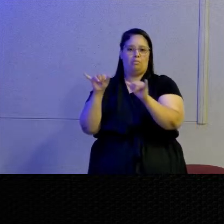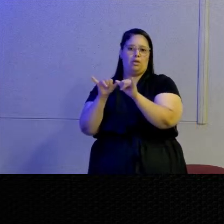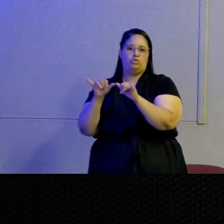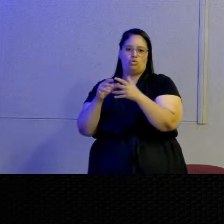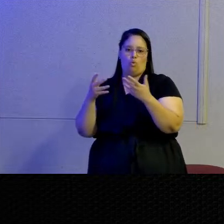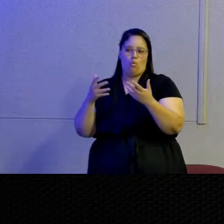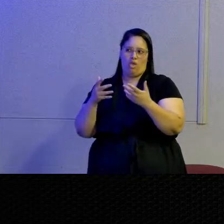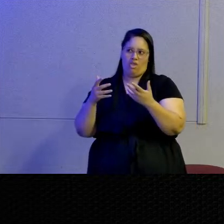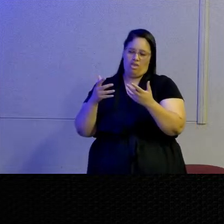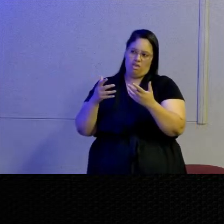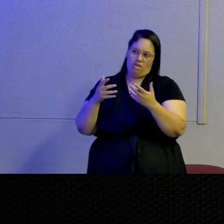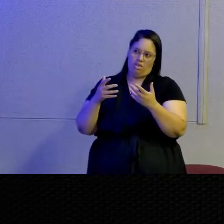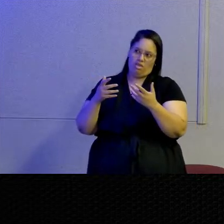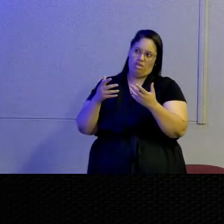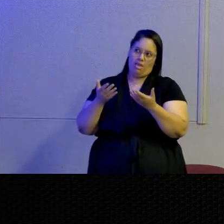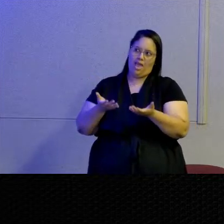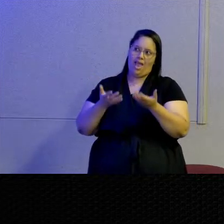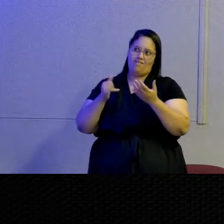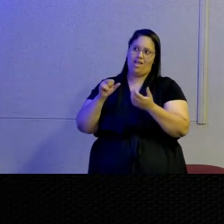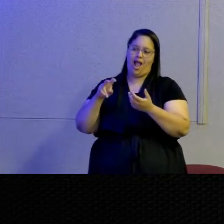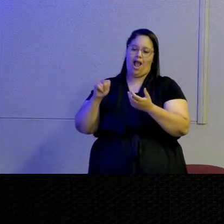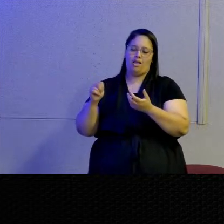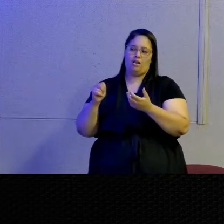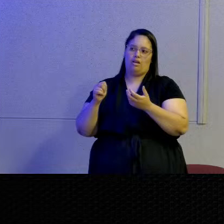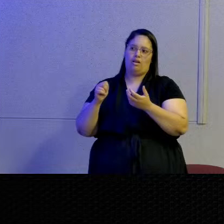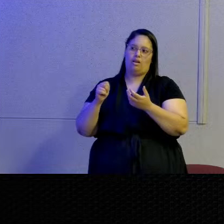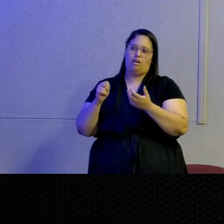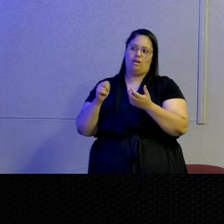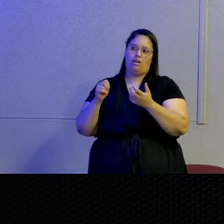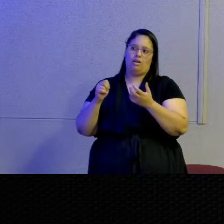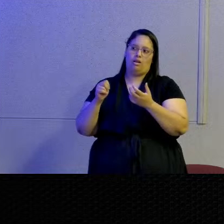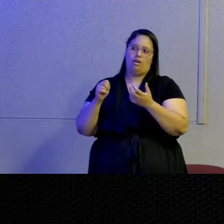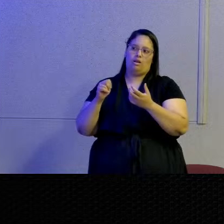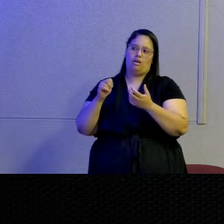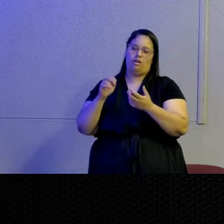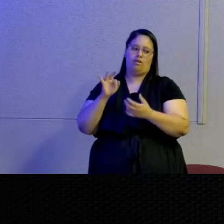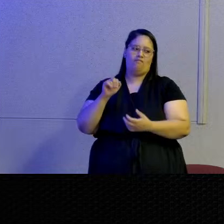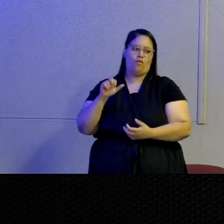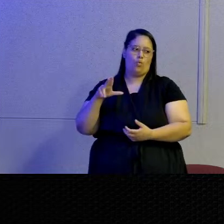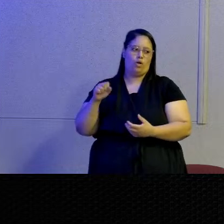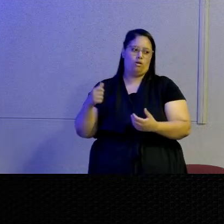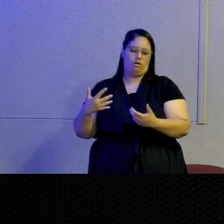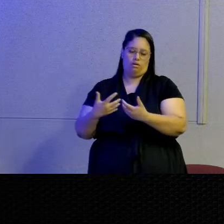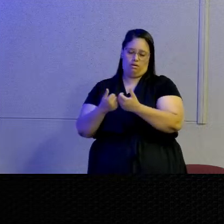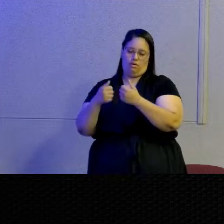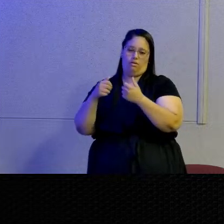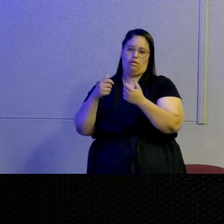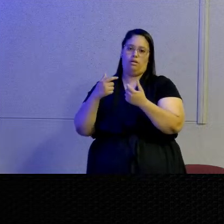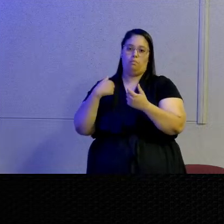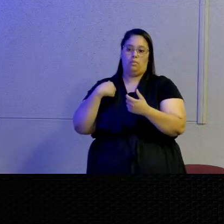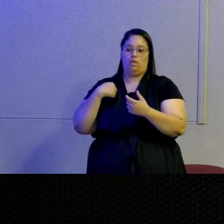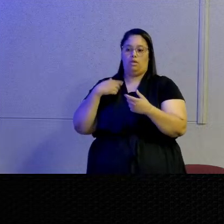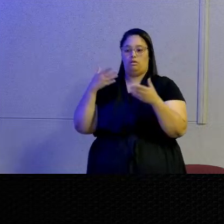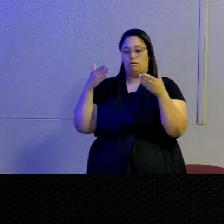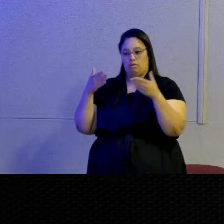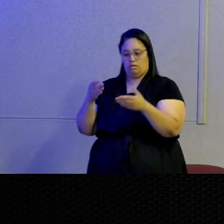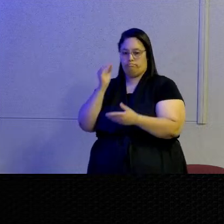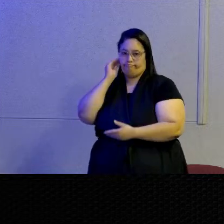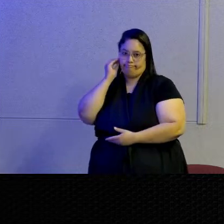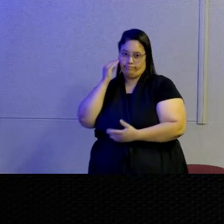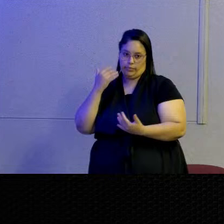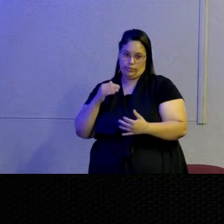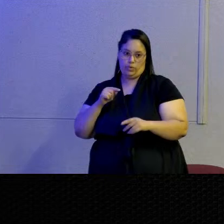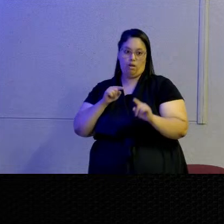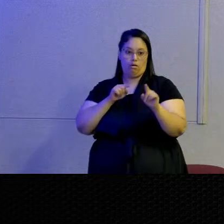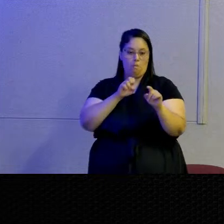the fluid produced by heavy ion collisions, which I find particularly interesting. But I think Urs and also you, Mark, will